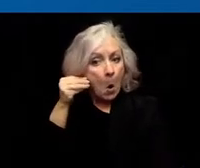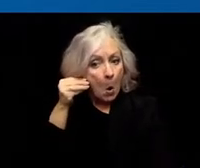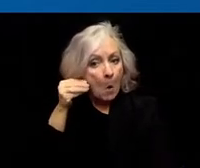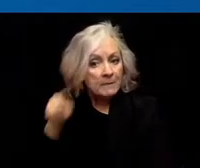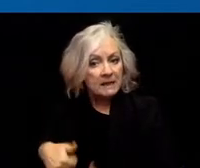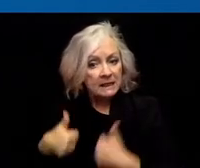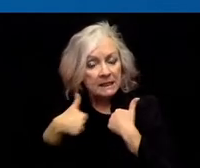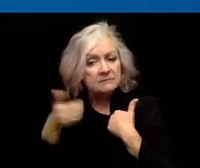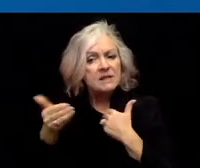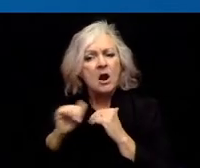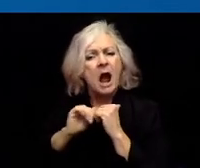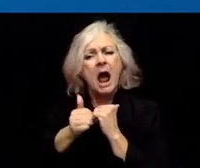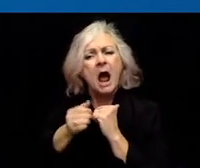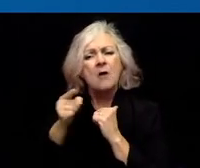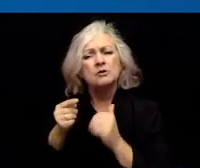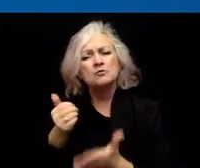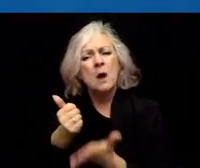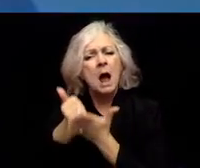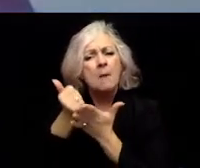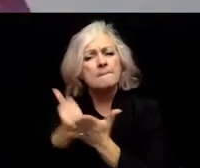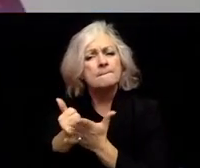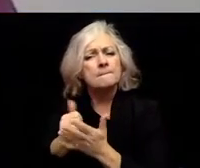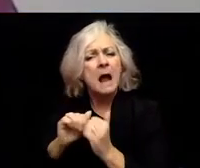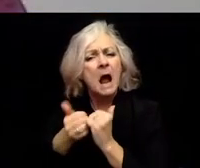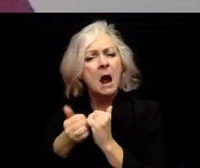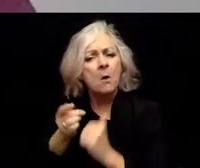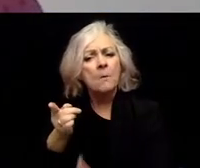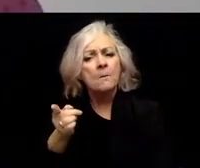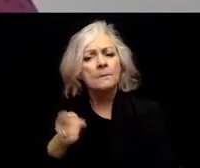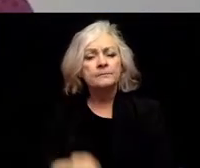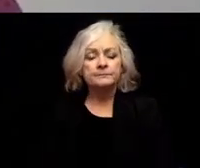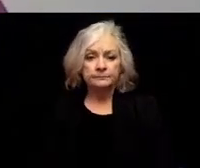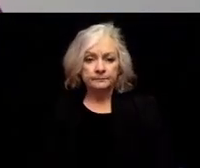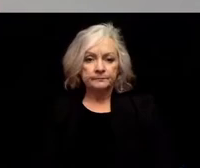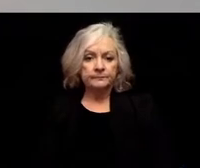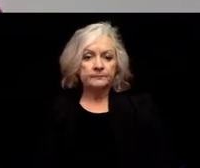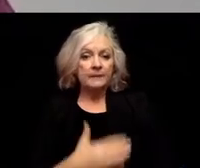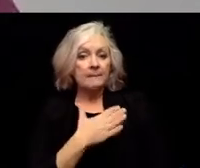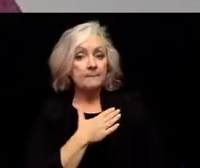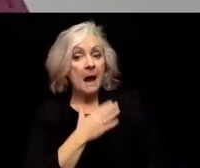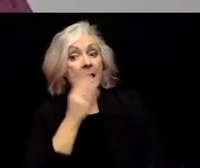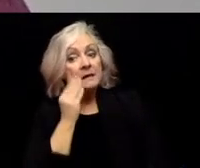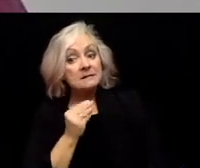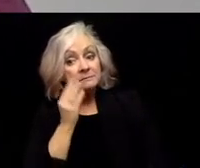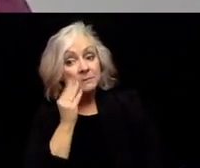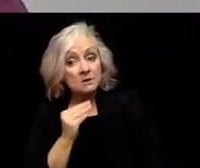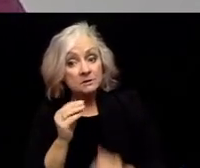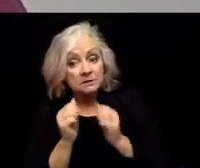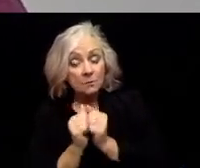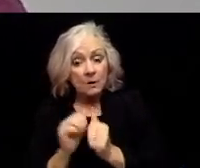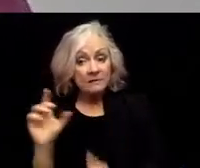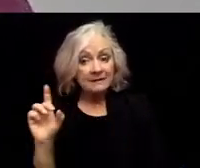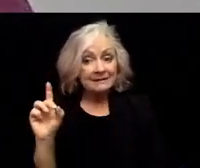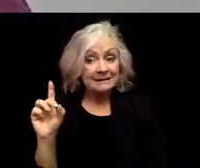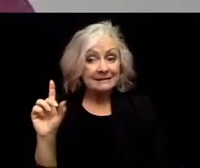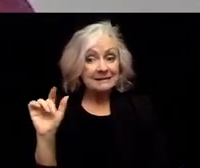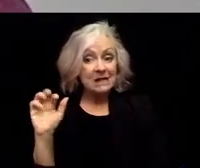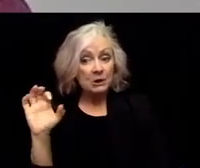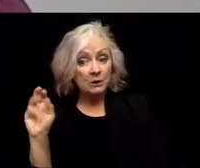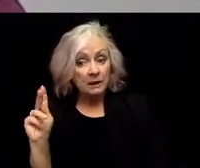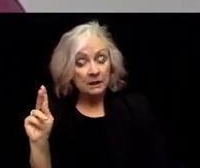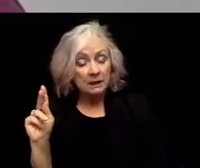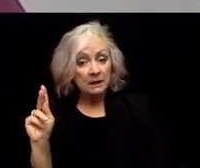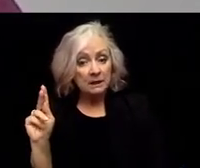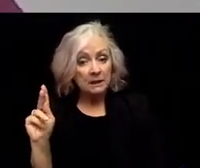special needs? Well, my experience with Derek is we were very fortunate. Derek was